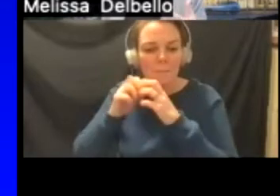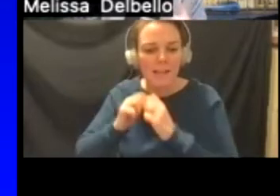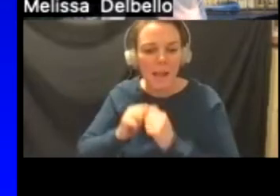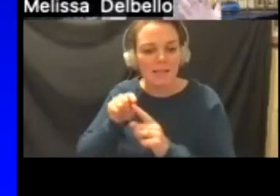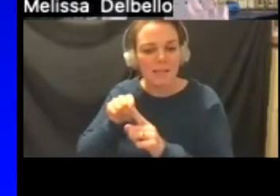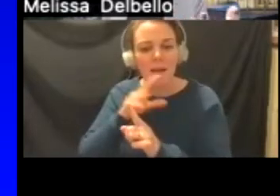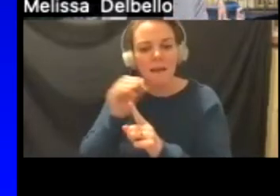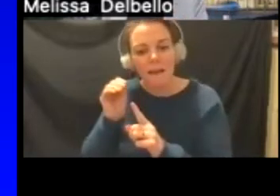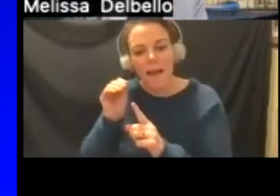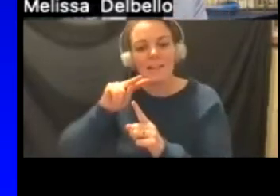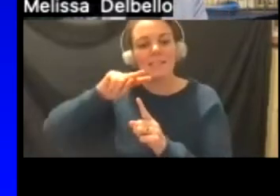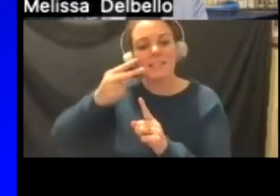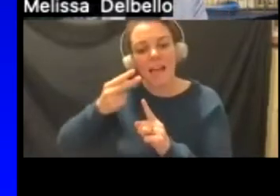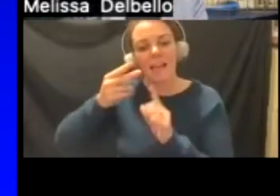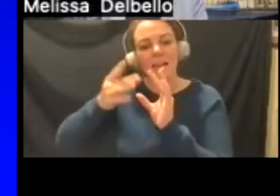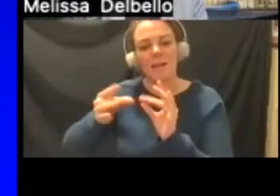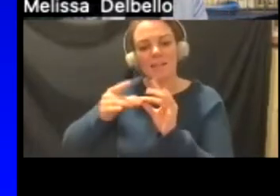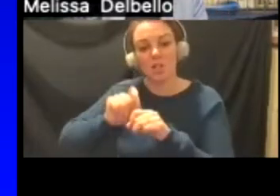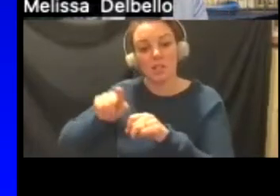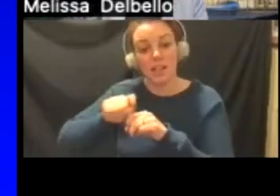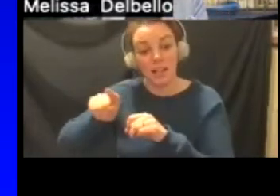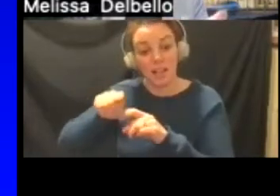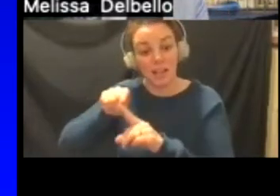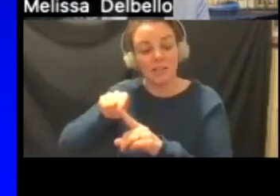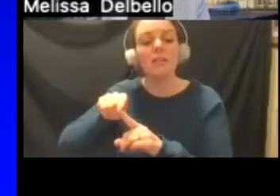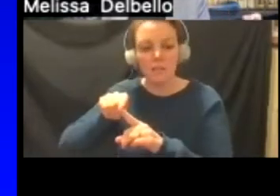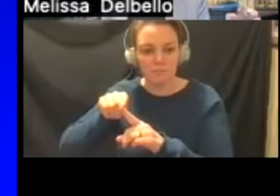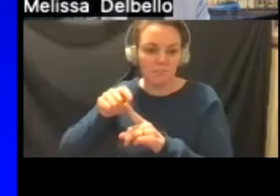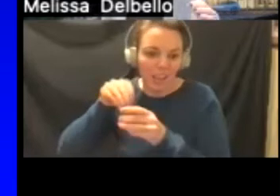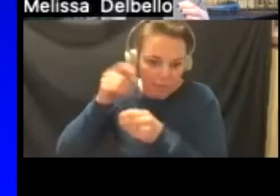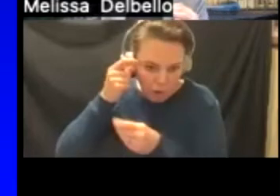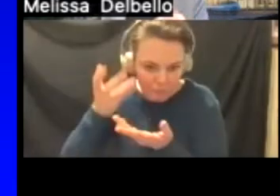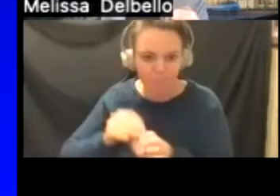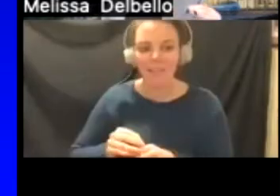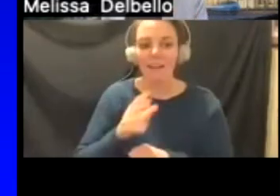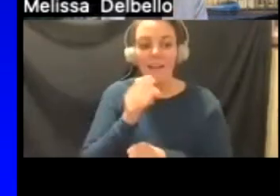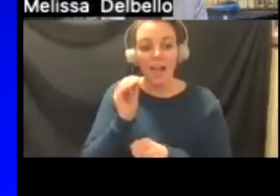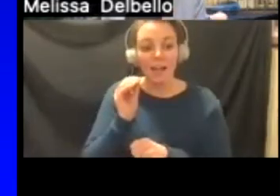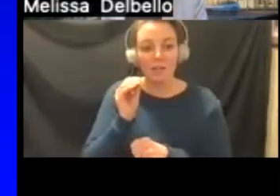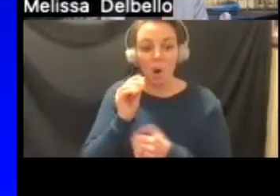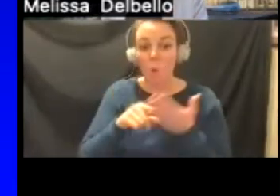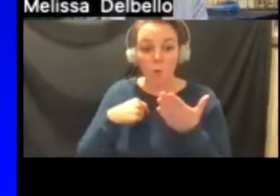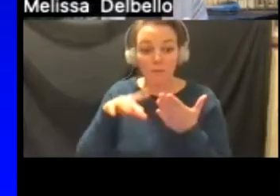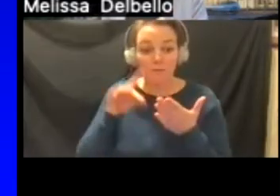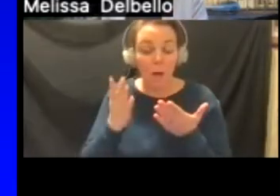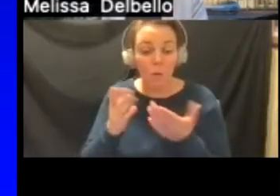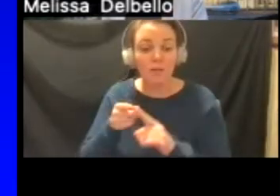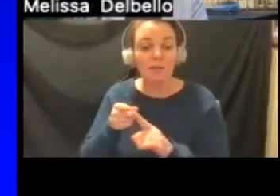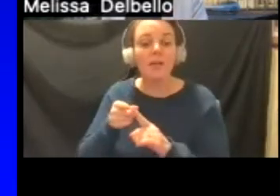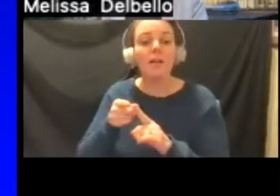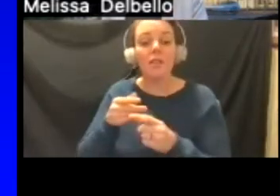second messenger signaling in the brain. And what we found is that those